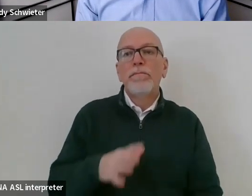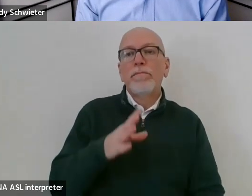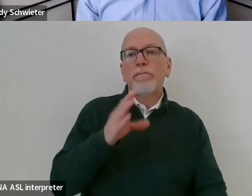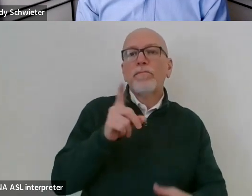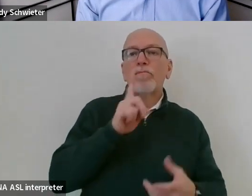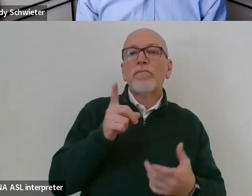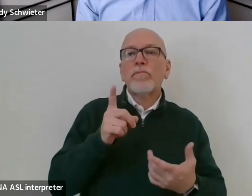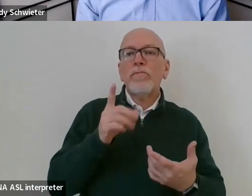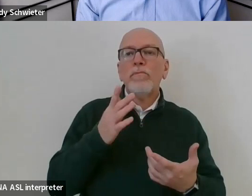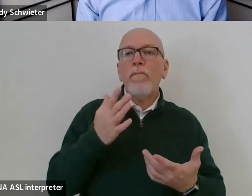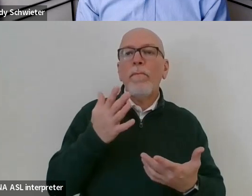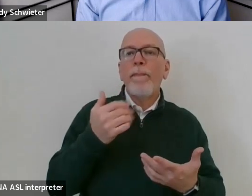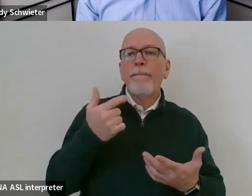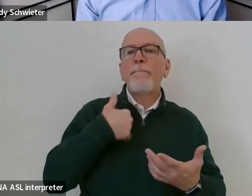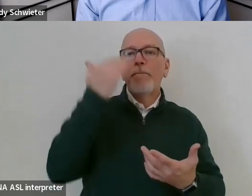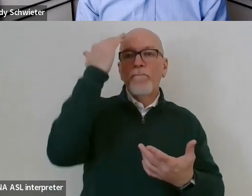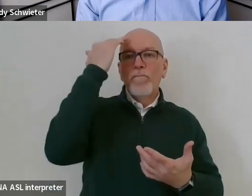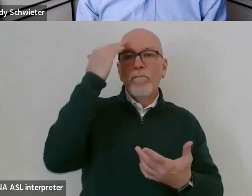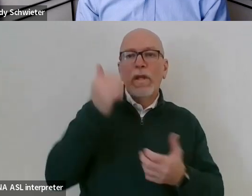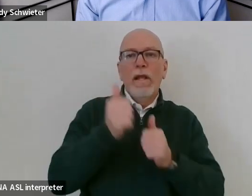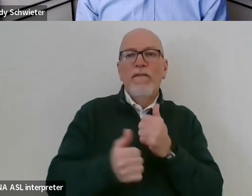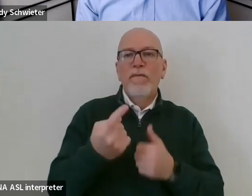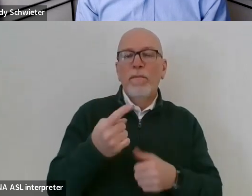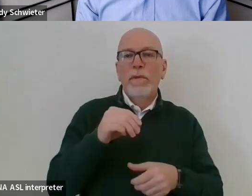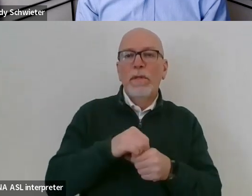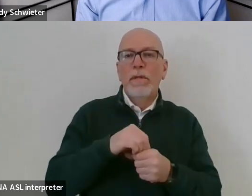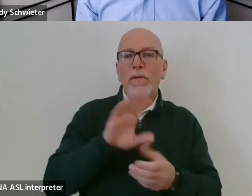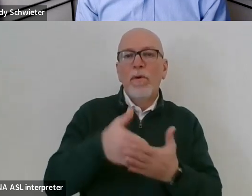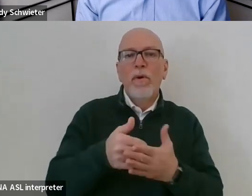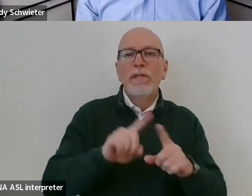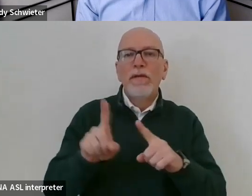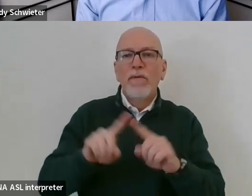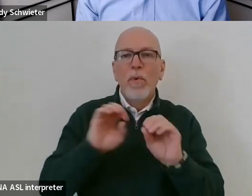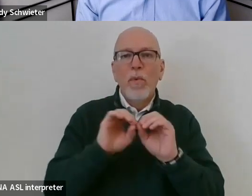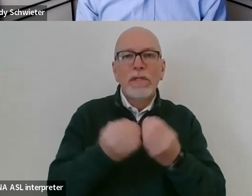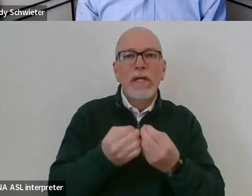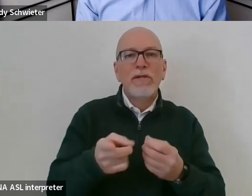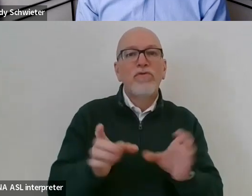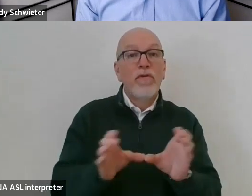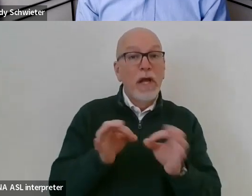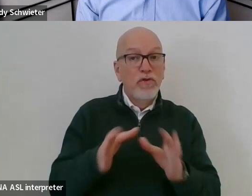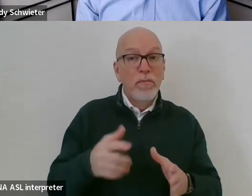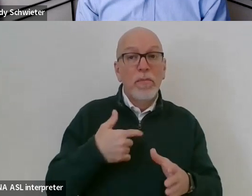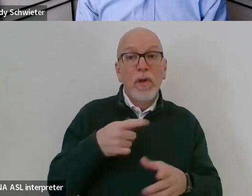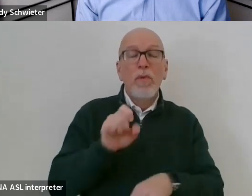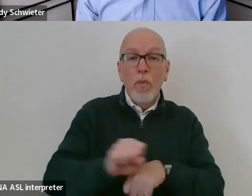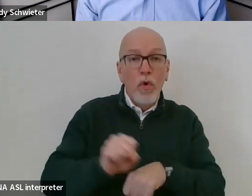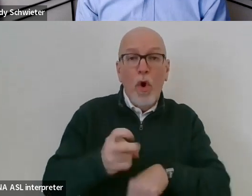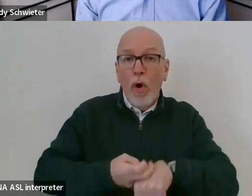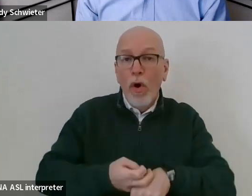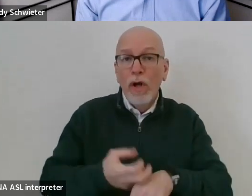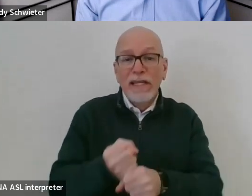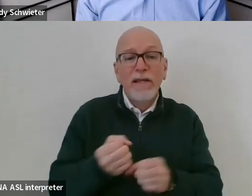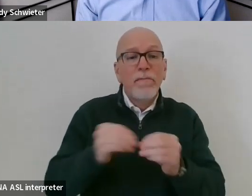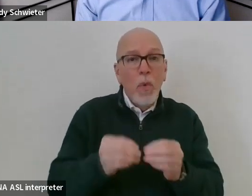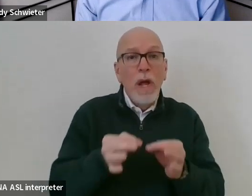There's all, you know, I know that everyone in all of the organizations to certify interpreters are working hard to get more